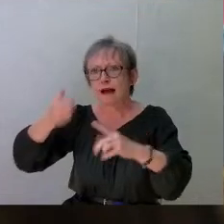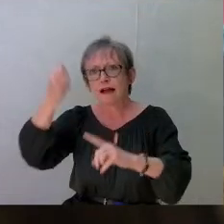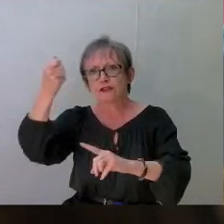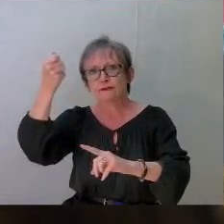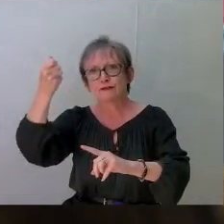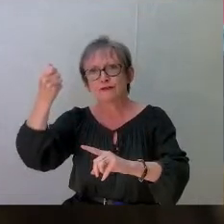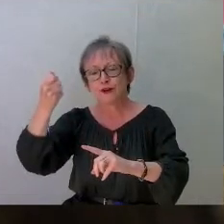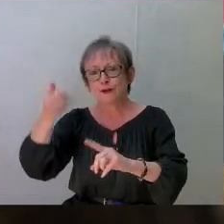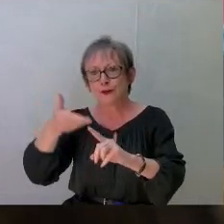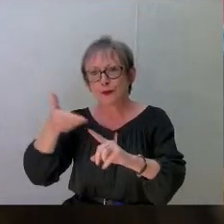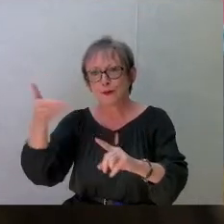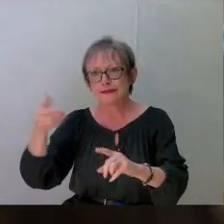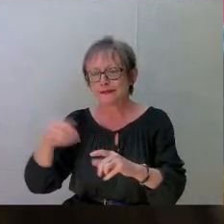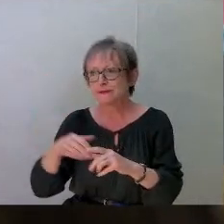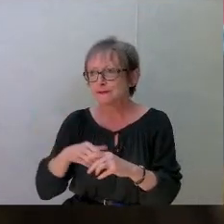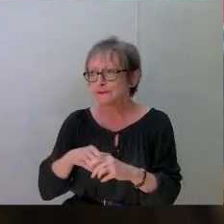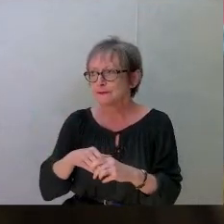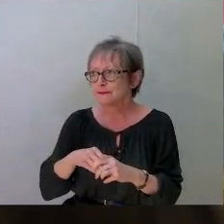our goals.